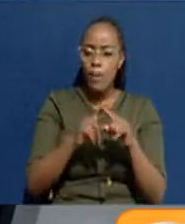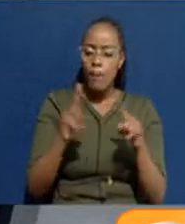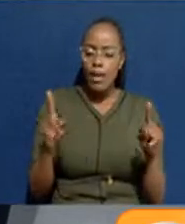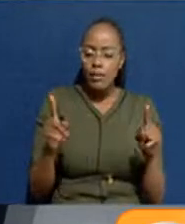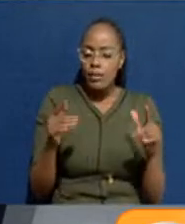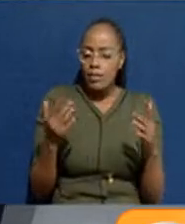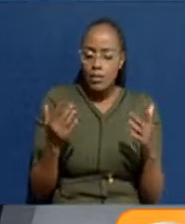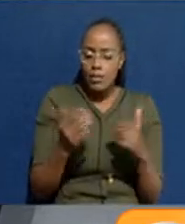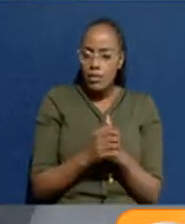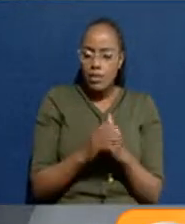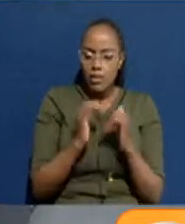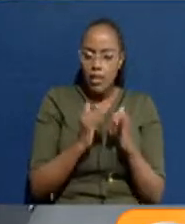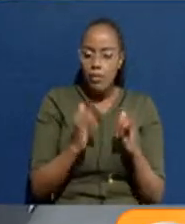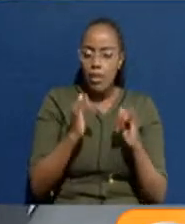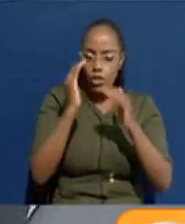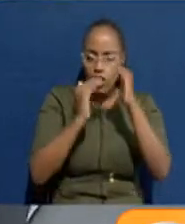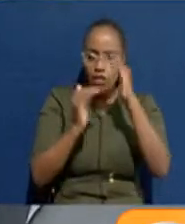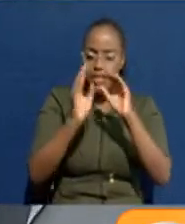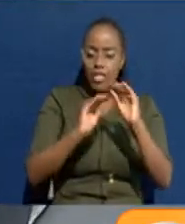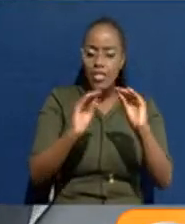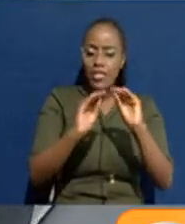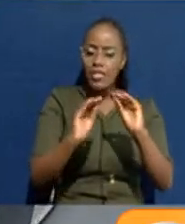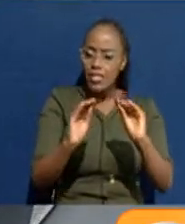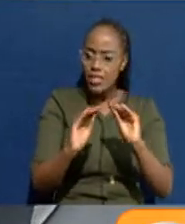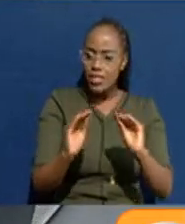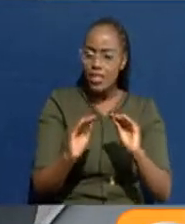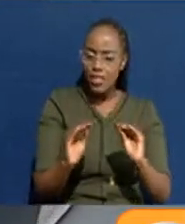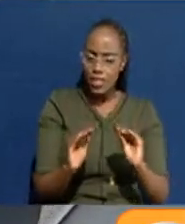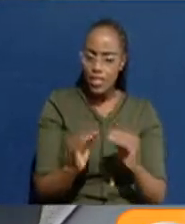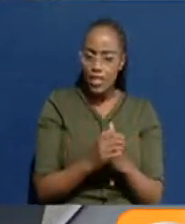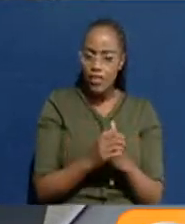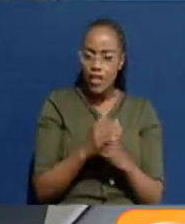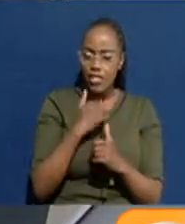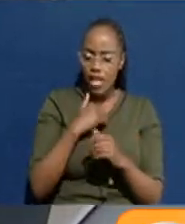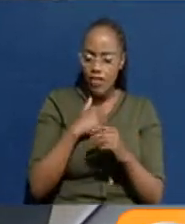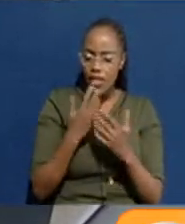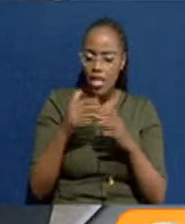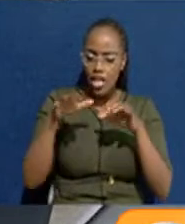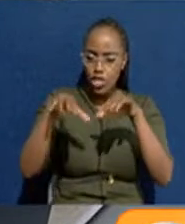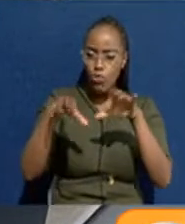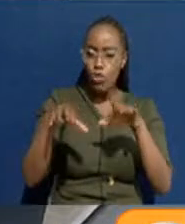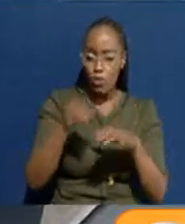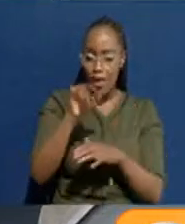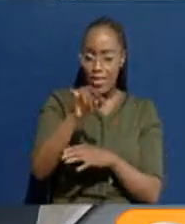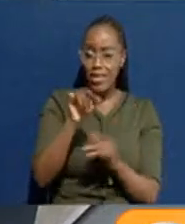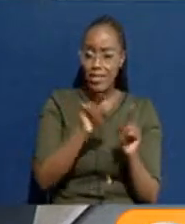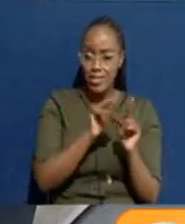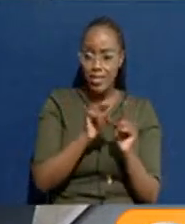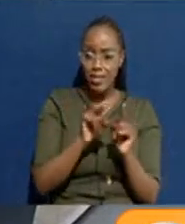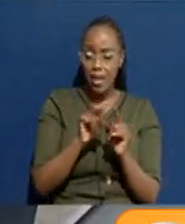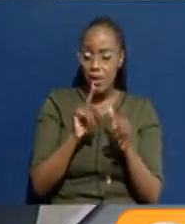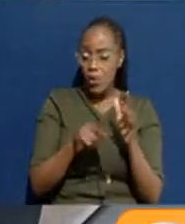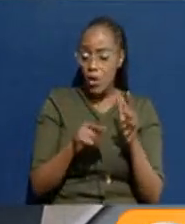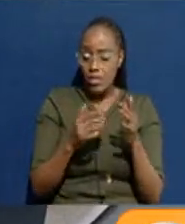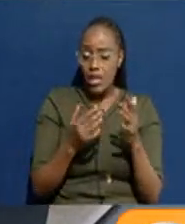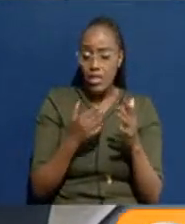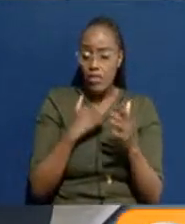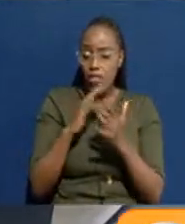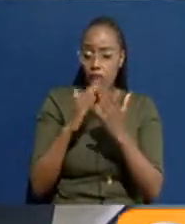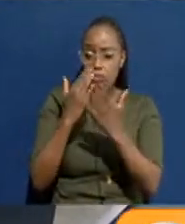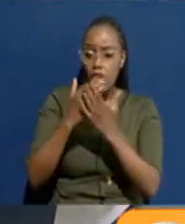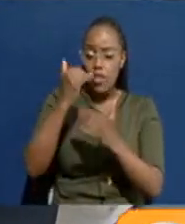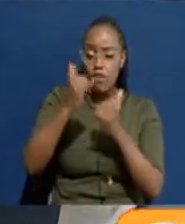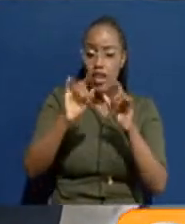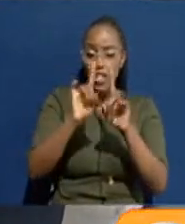recommending that universities now teach degrees and drop the certificate and diploma. Again, this is insights that we've received, but they're yet to table the final